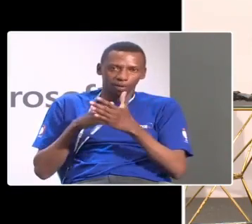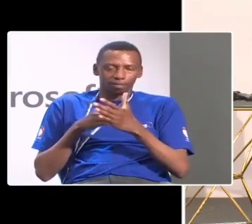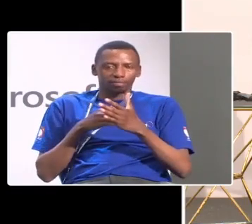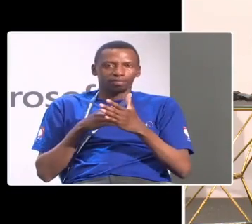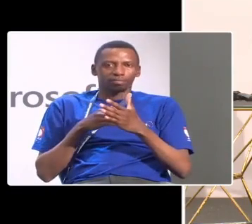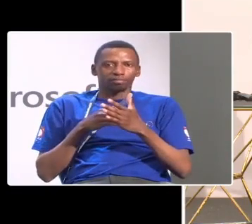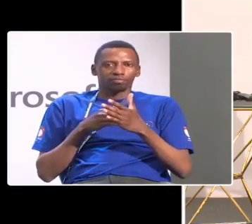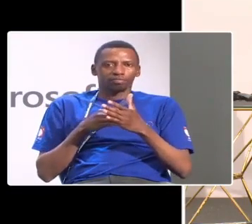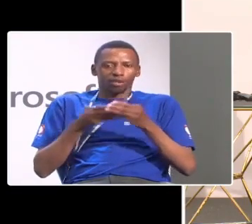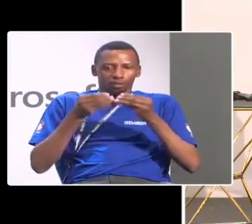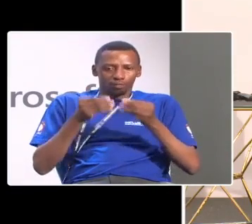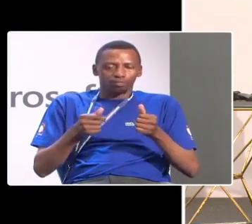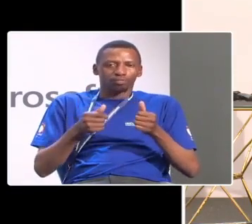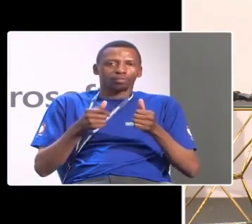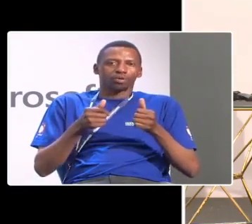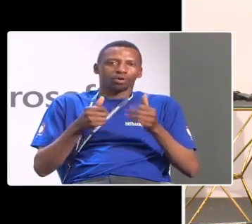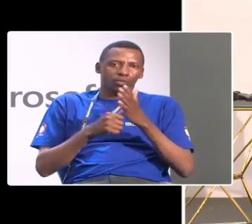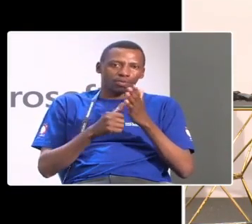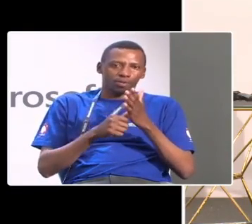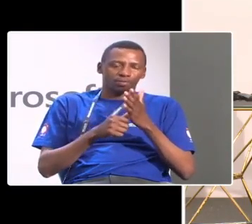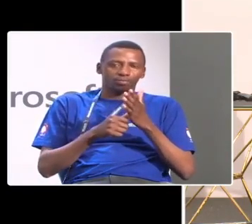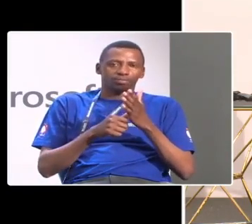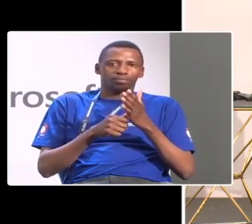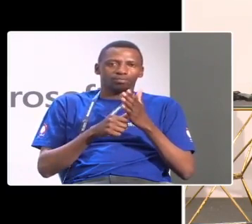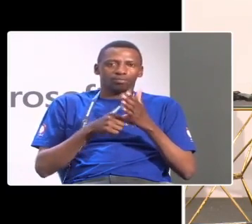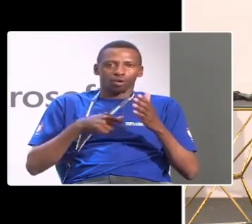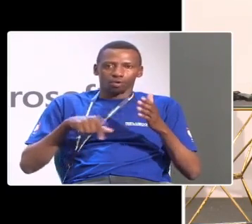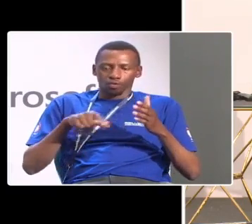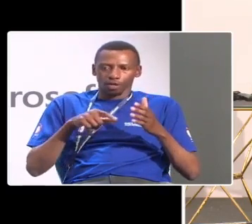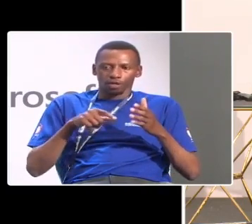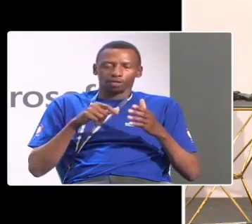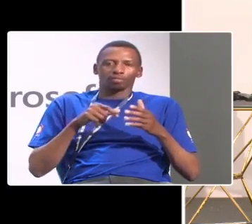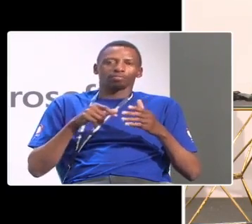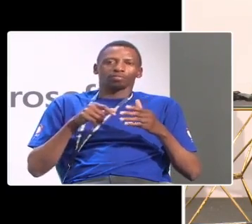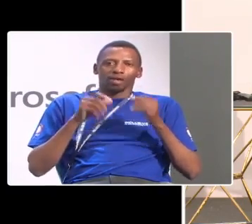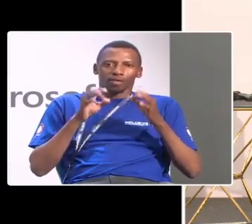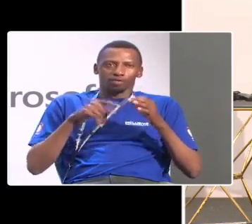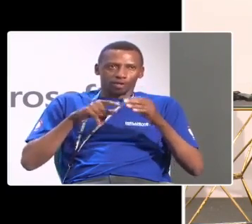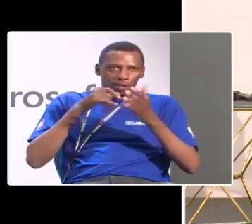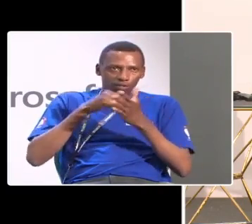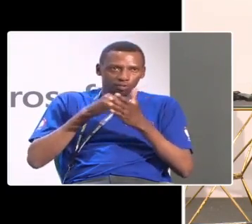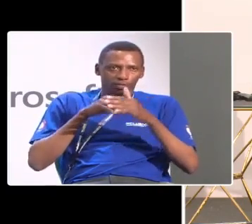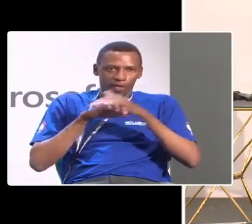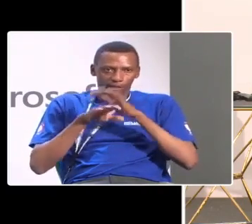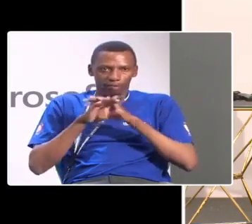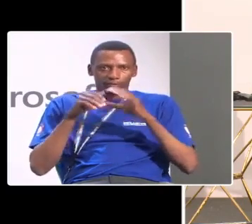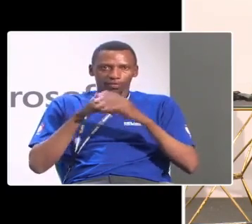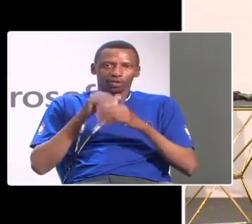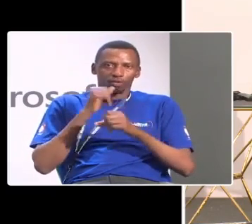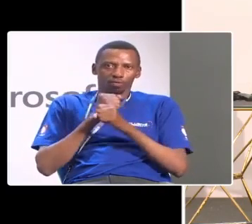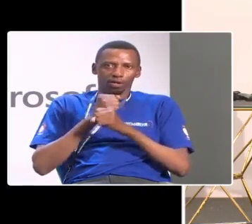obstacles, and problem solving. We're a hard-working continent, but if we don't include accessibility in the work that we